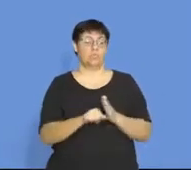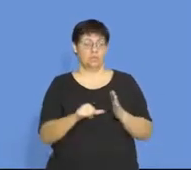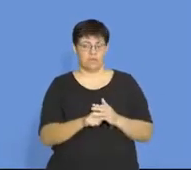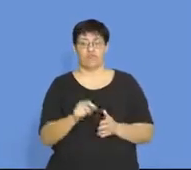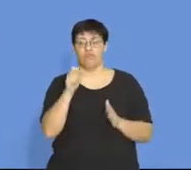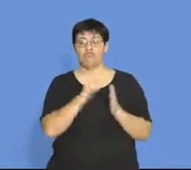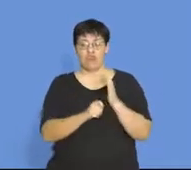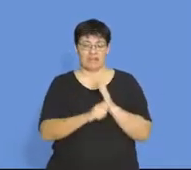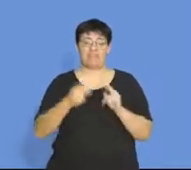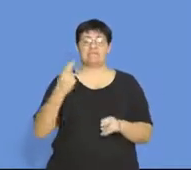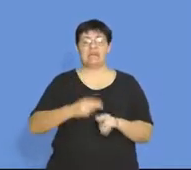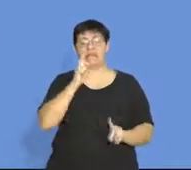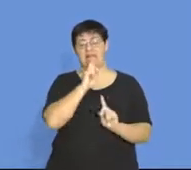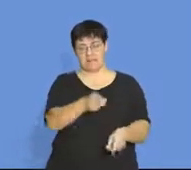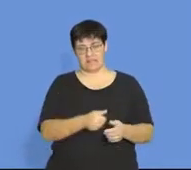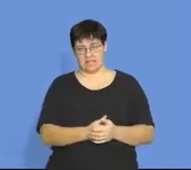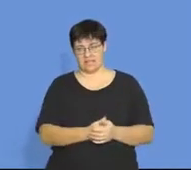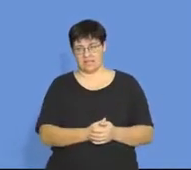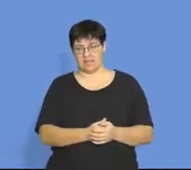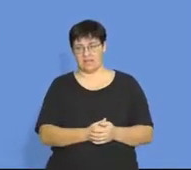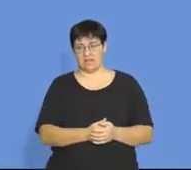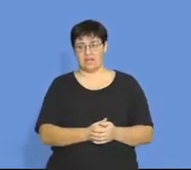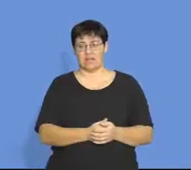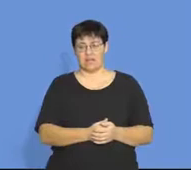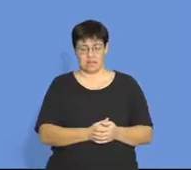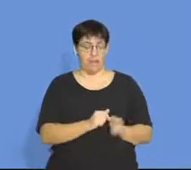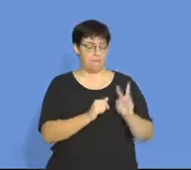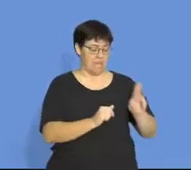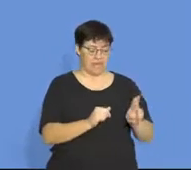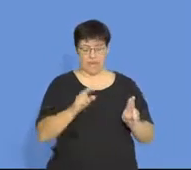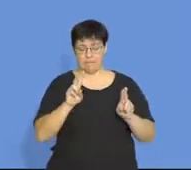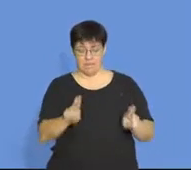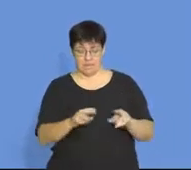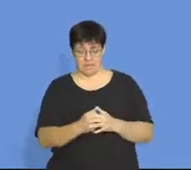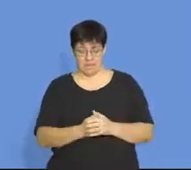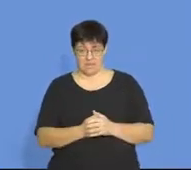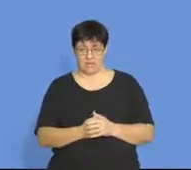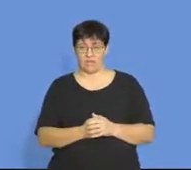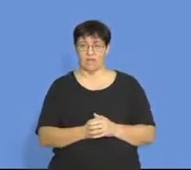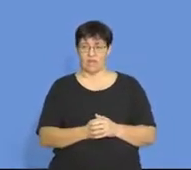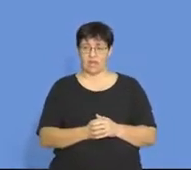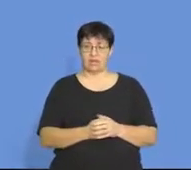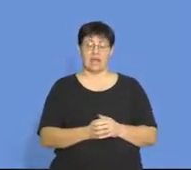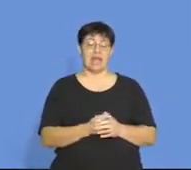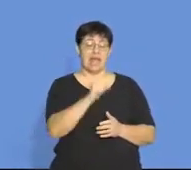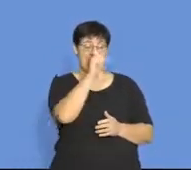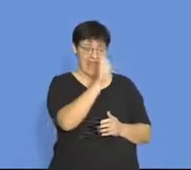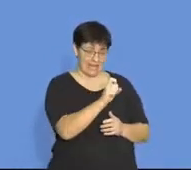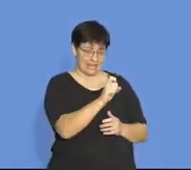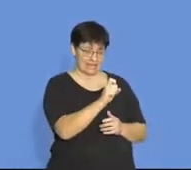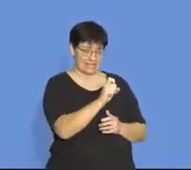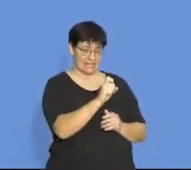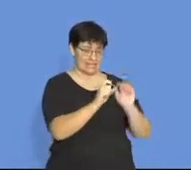9, where now you write your final answers as 2 ordered pairs. So you write